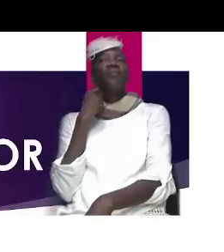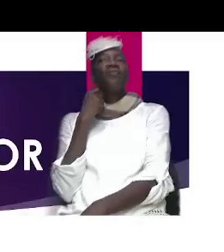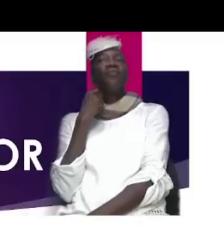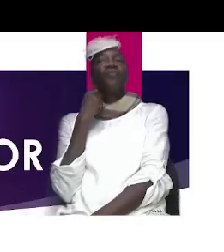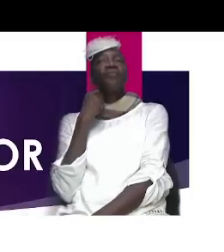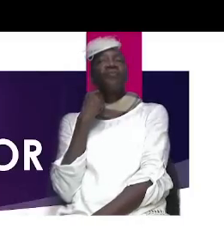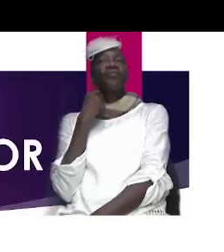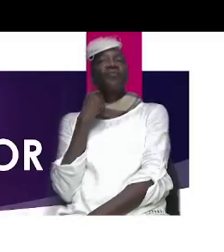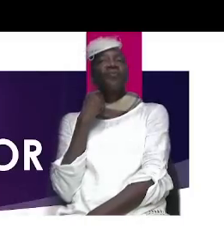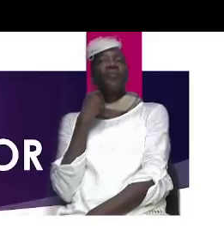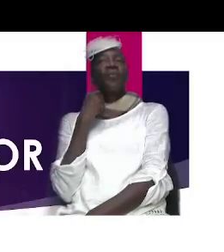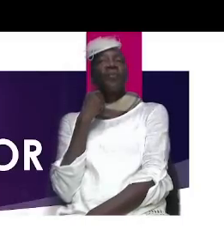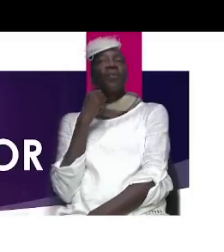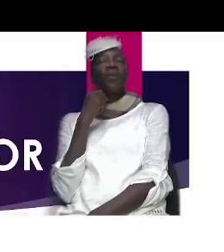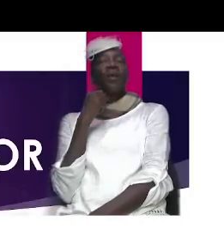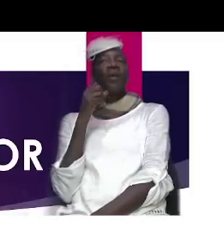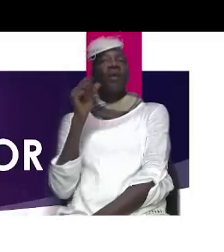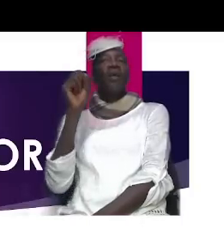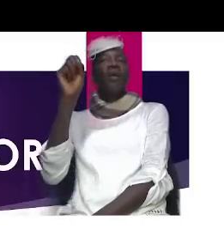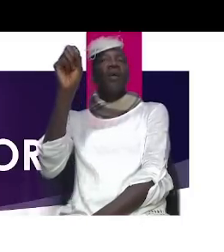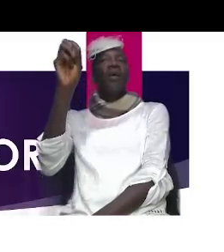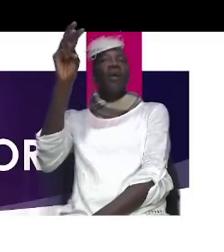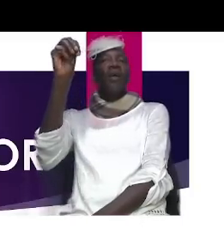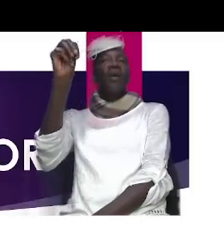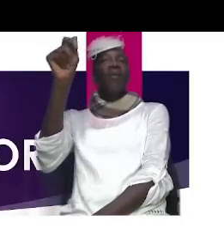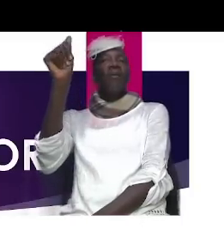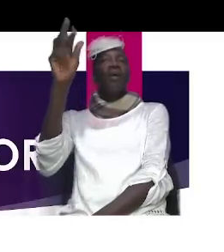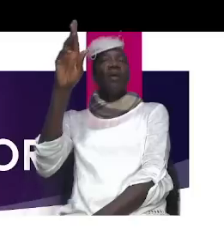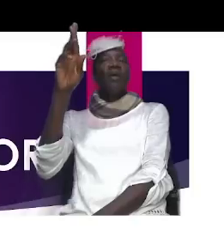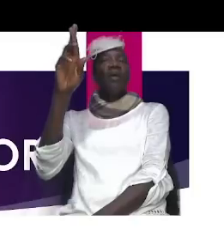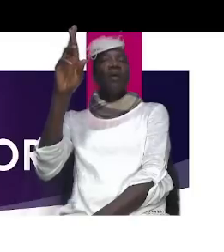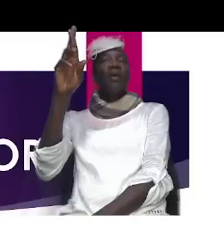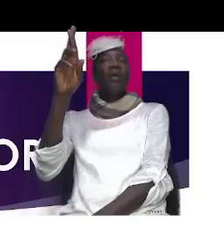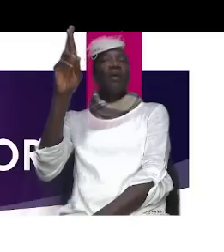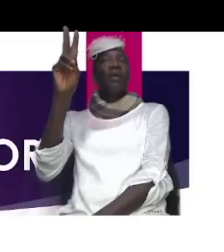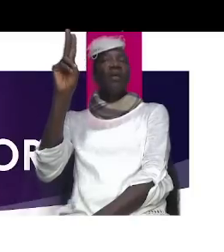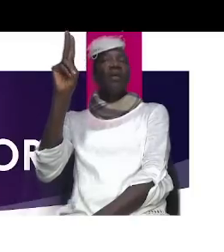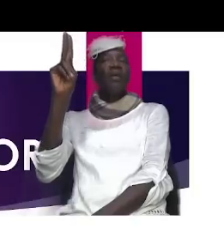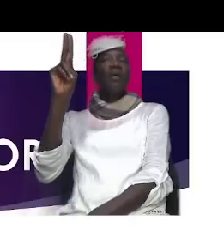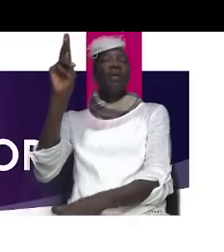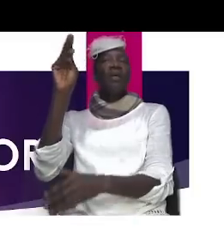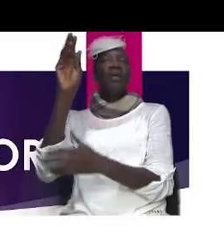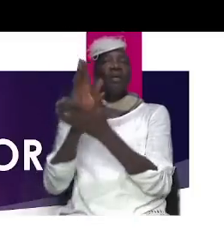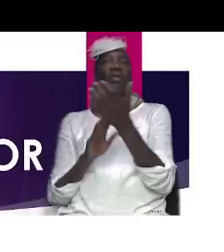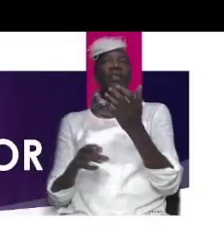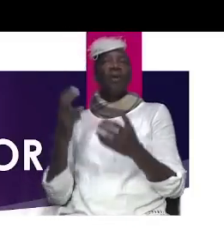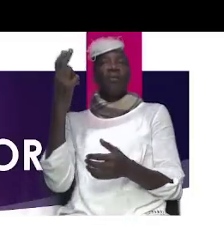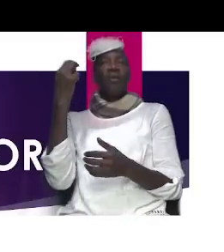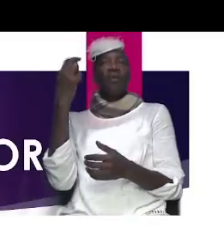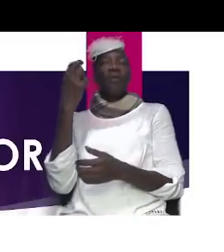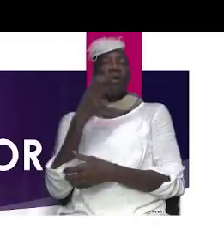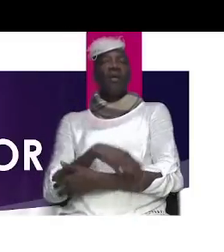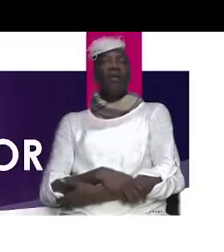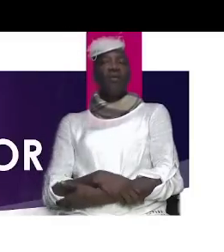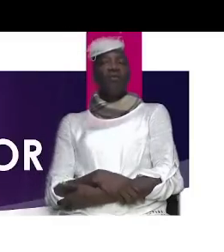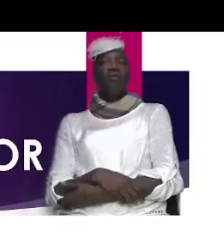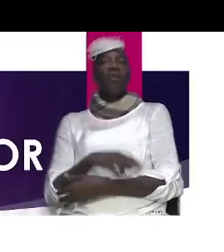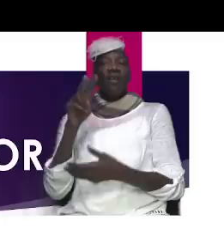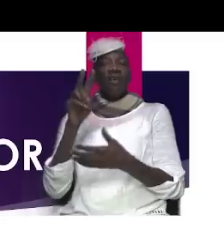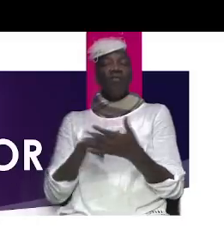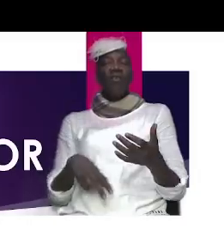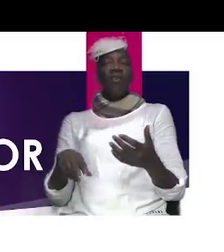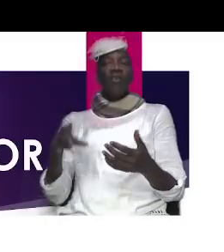in the book of St. Mark, St. Mark chapter 12, and it brings out clearly the